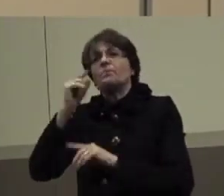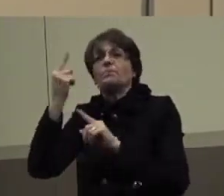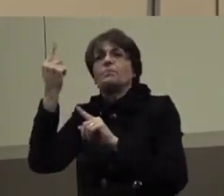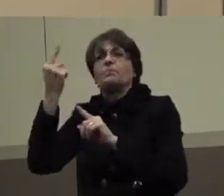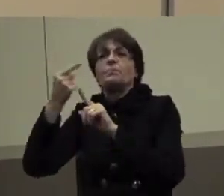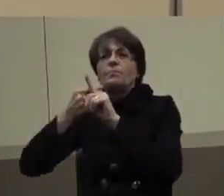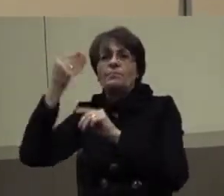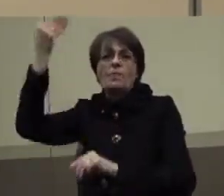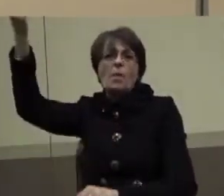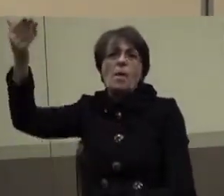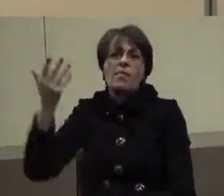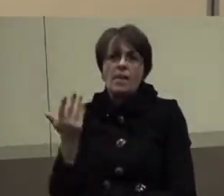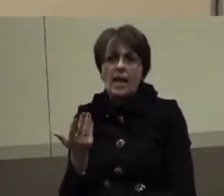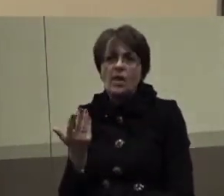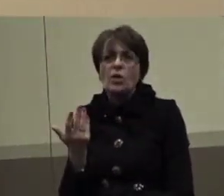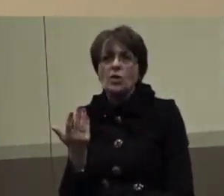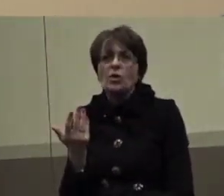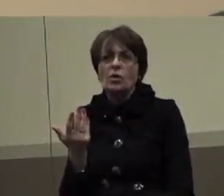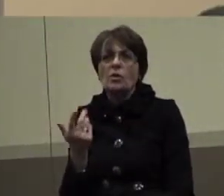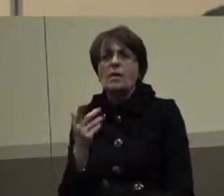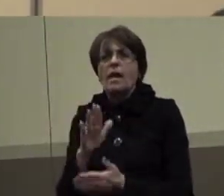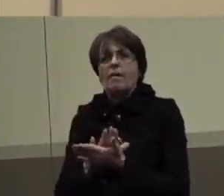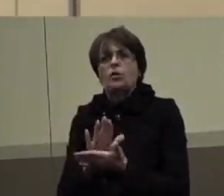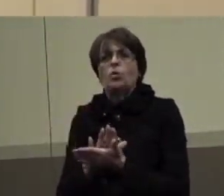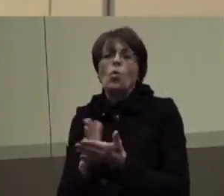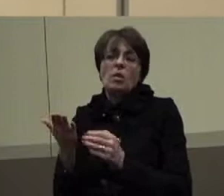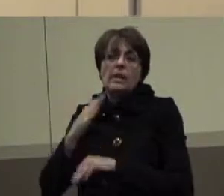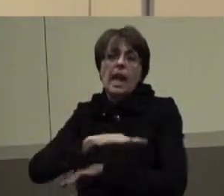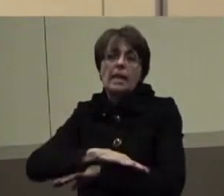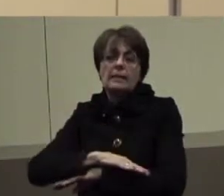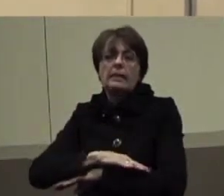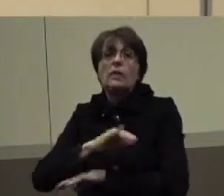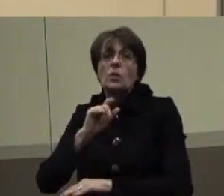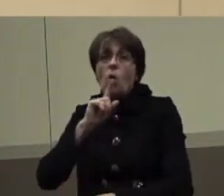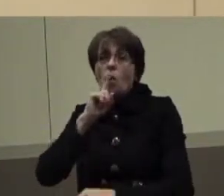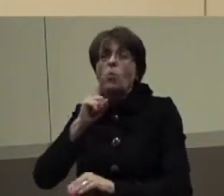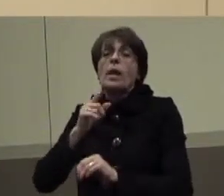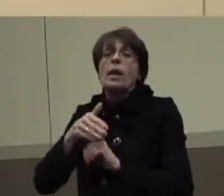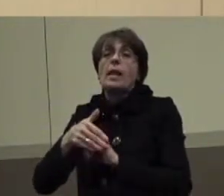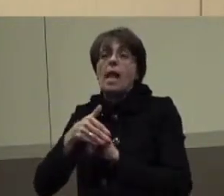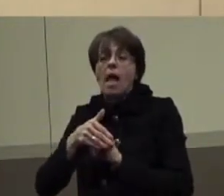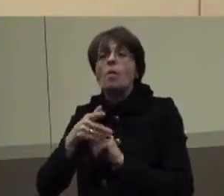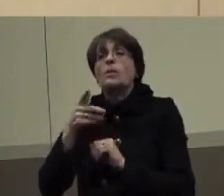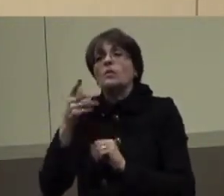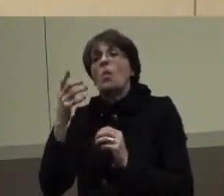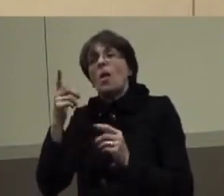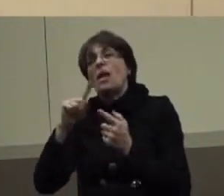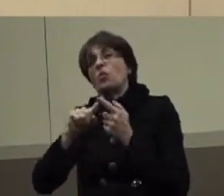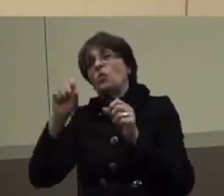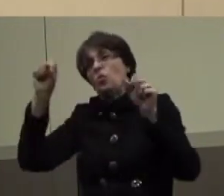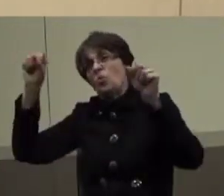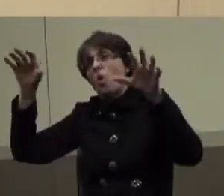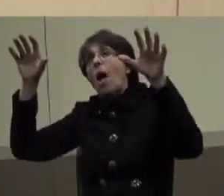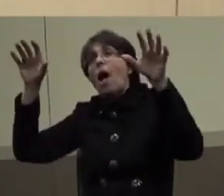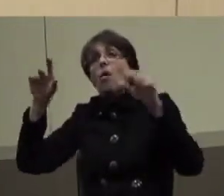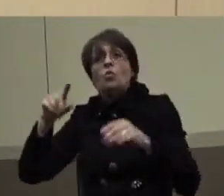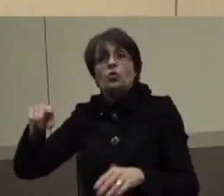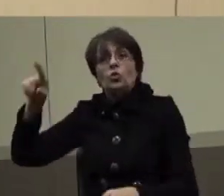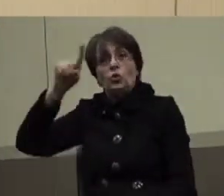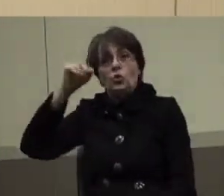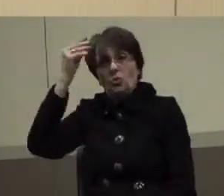month later. So of school days. So it really helped. So I just wanted to throw that out to you